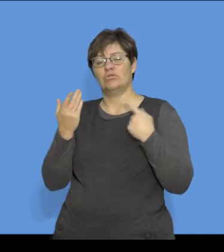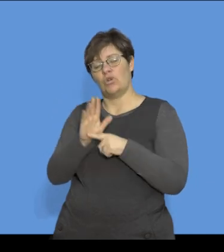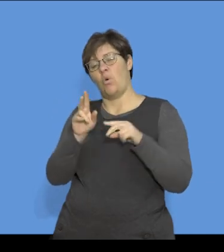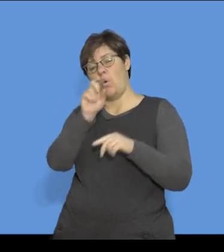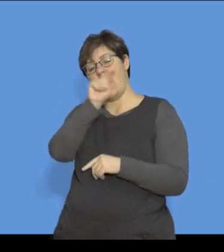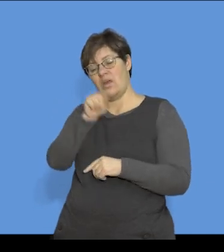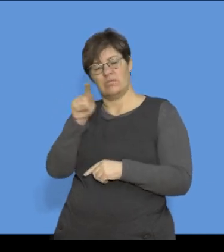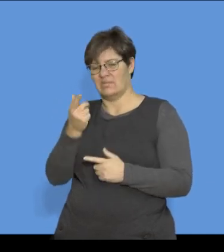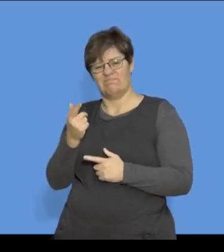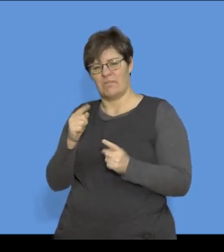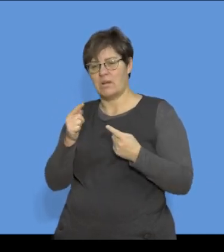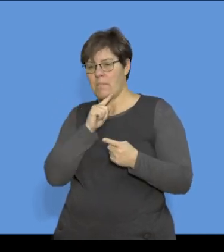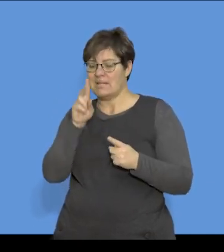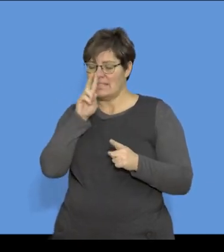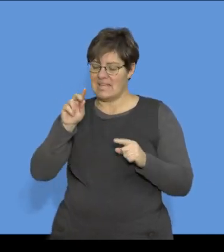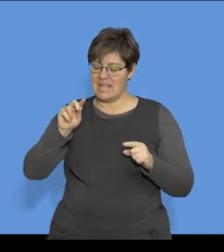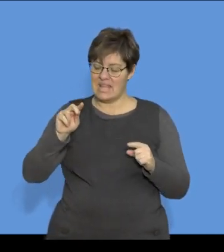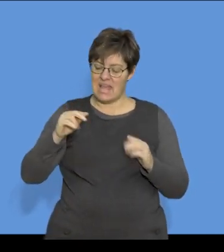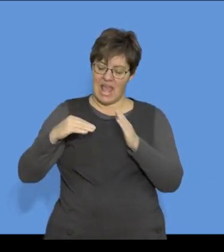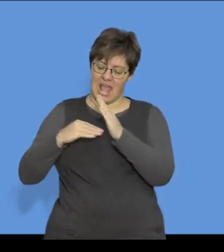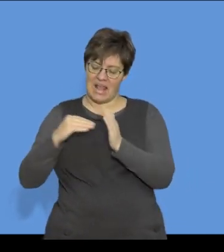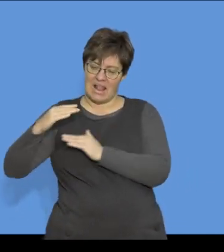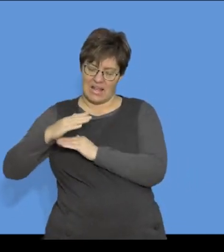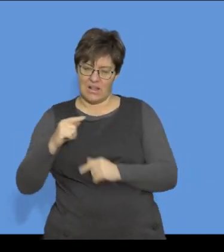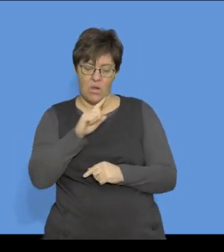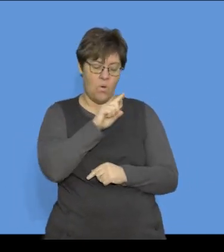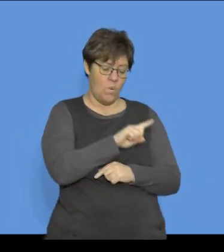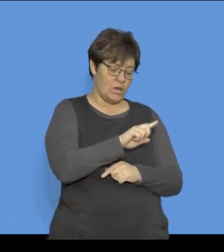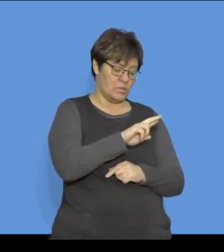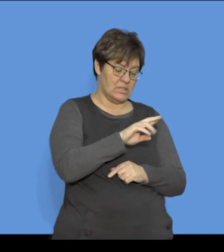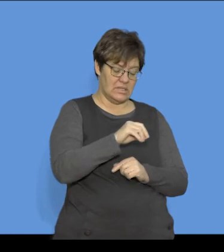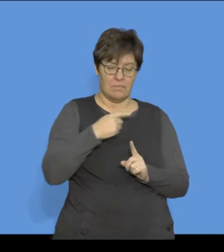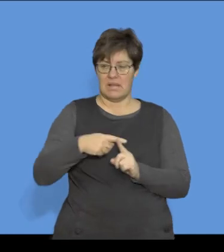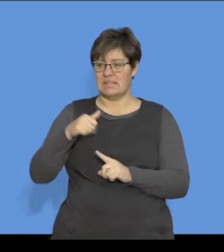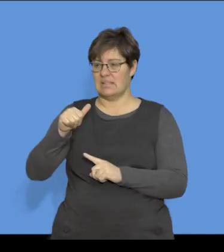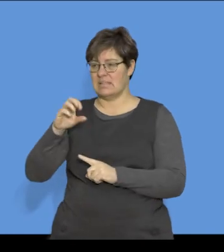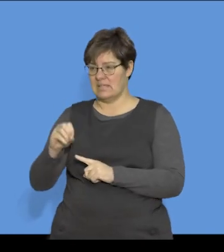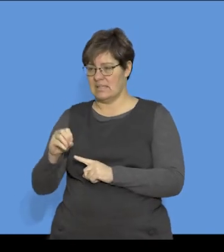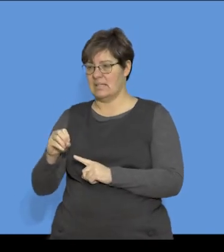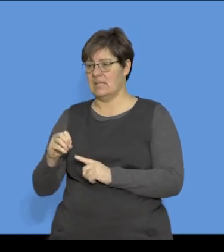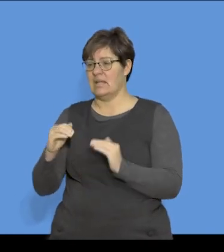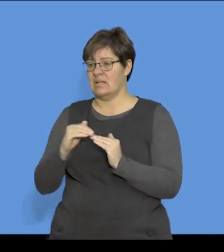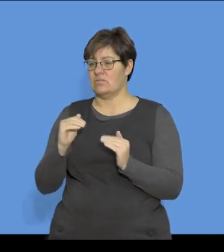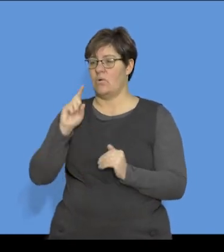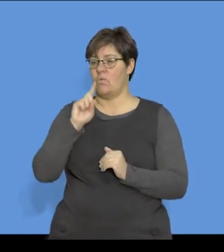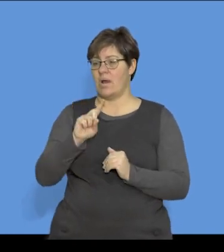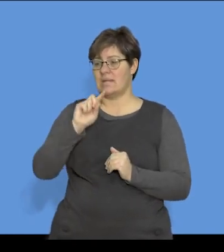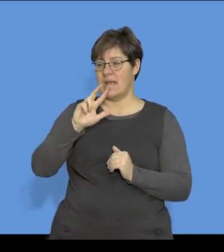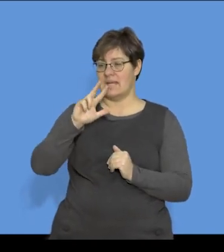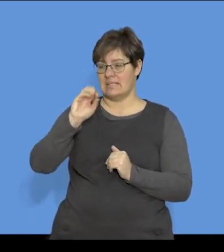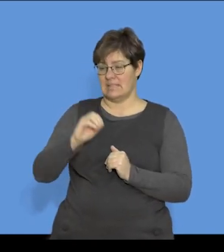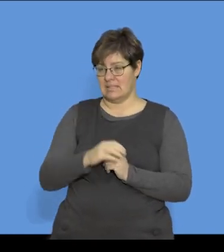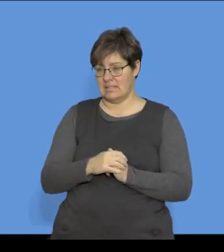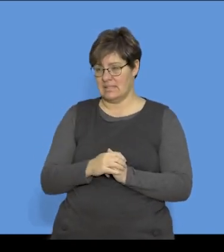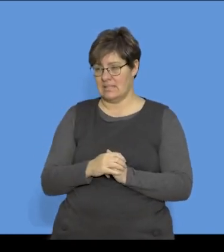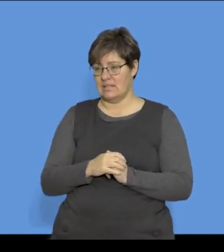with the angles. You can see that 120 plus 60 will be equal to 180 degrees,